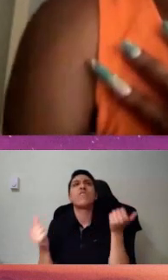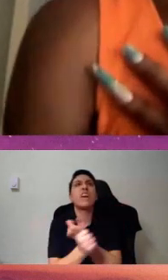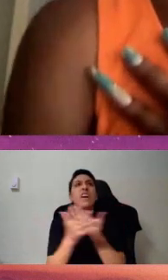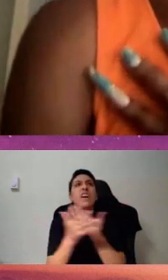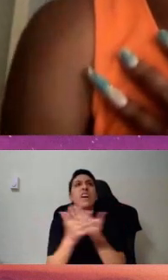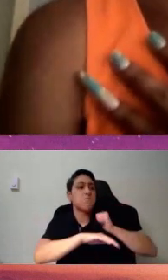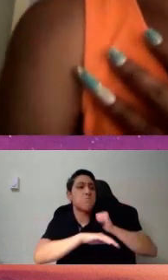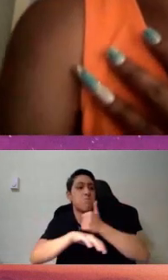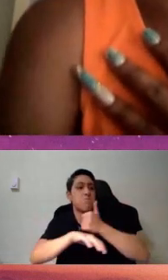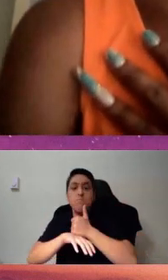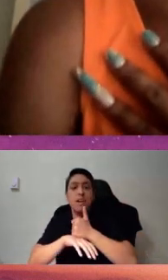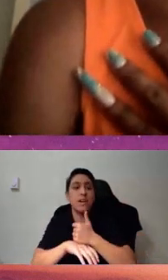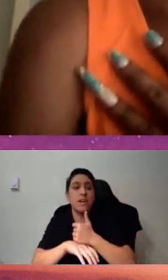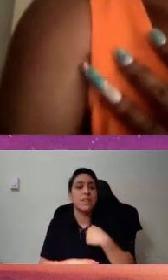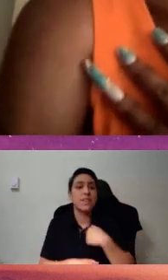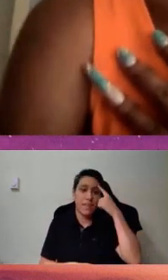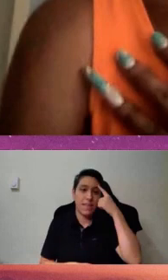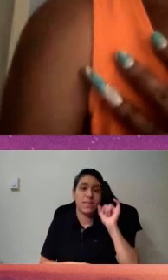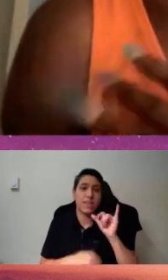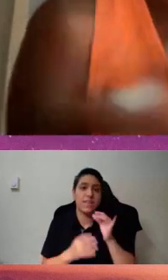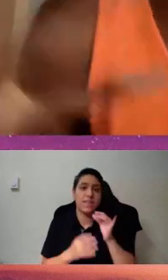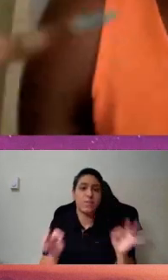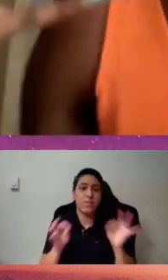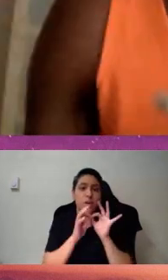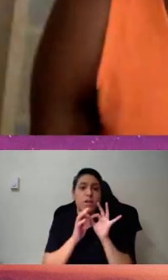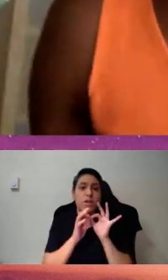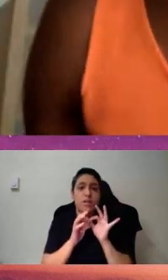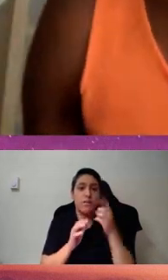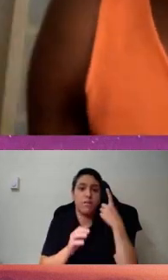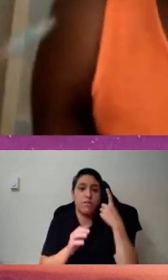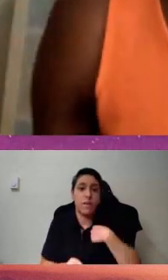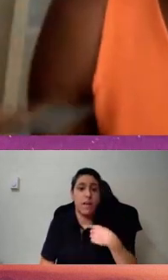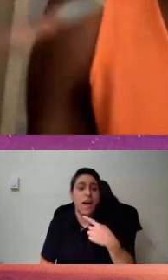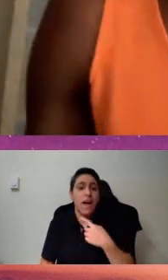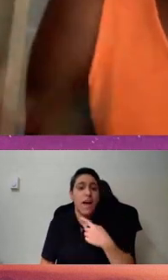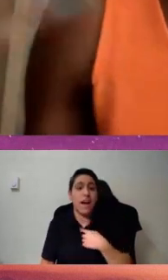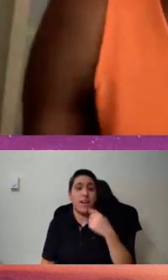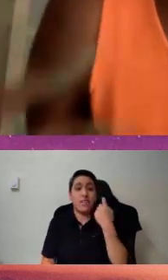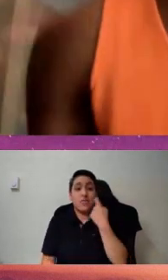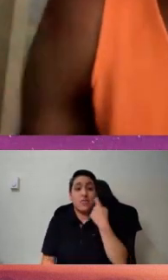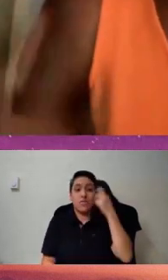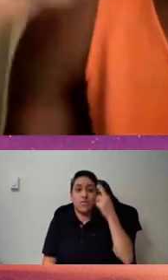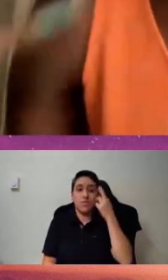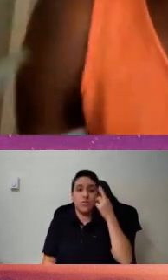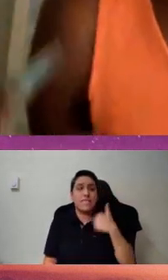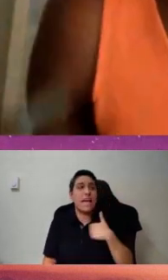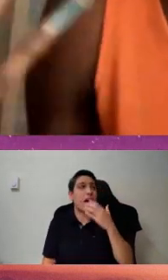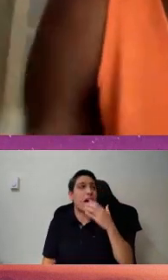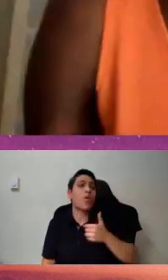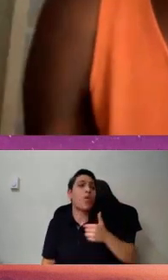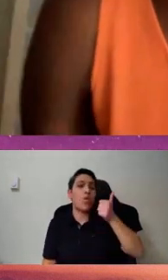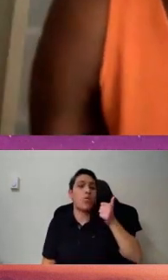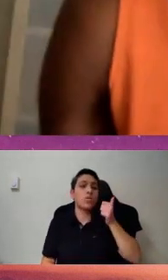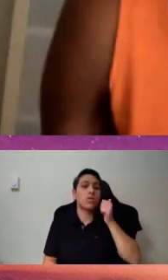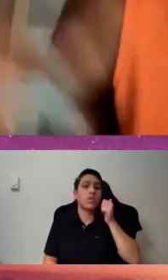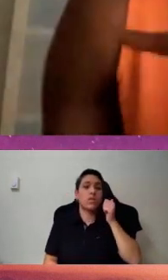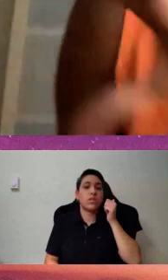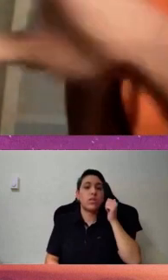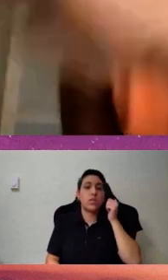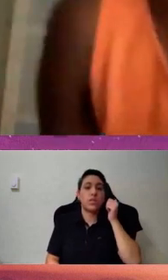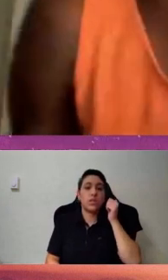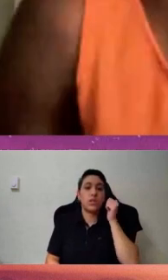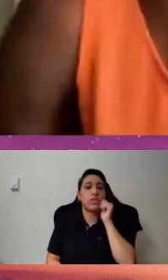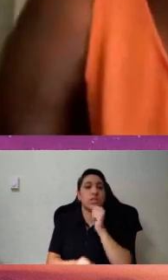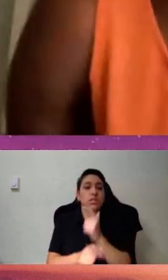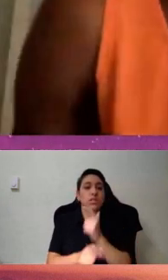me. I think too, like when I just realized, you know, like I'm an older sibling, you know, so a lot of responsibility was put on me. And like, sometimes I'm like, you know what, you don't